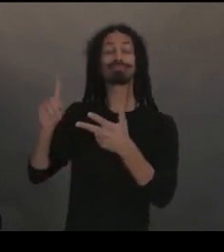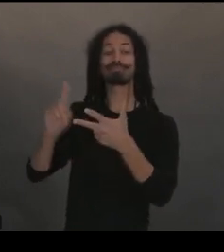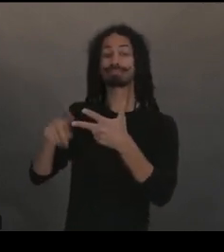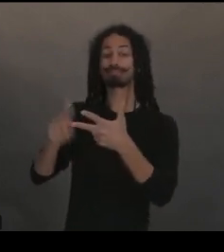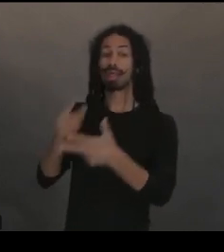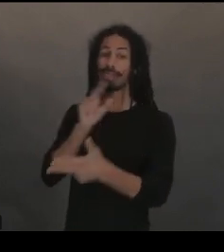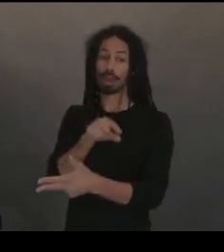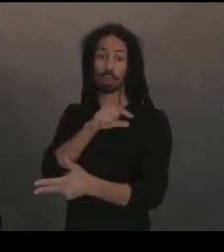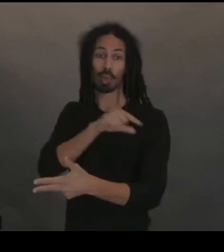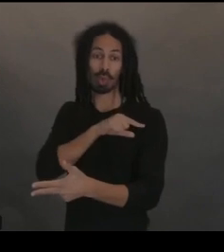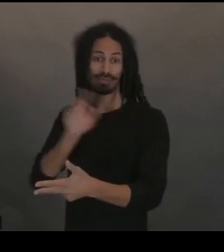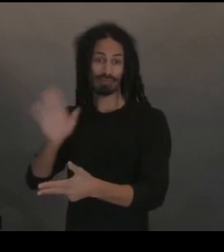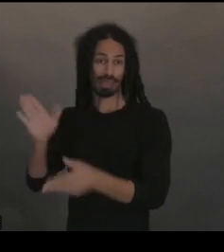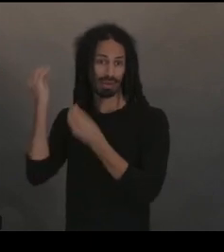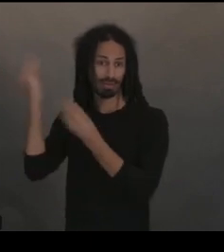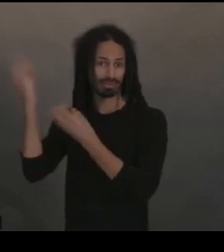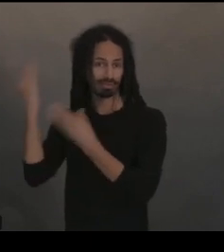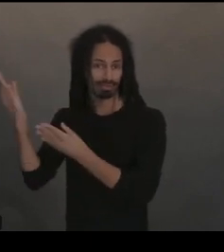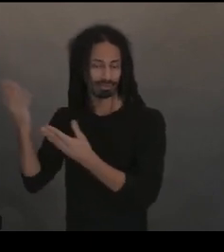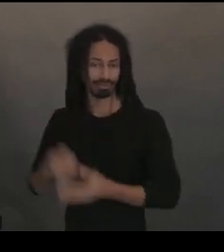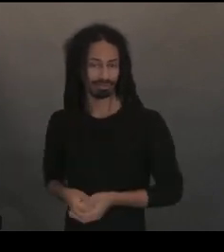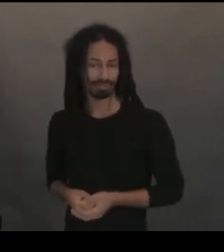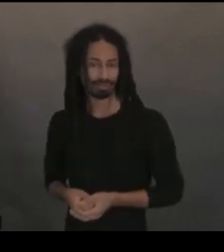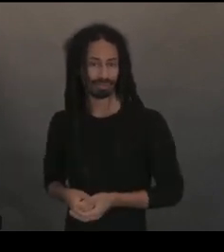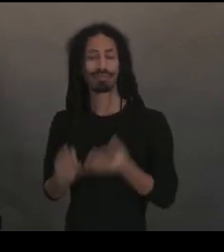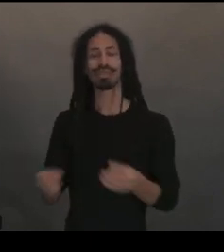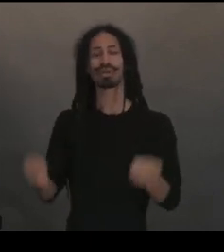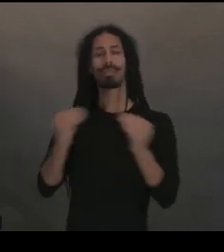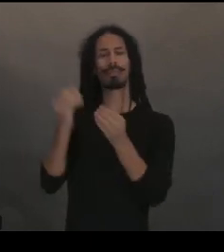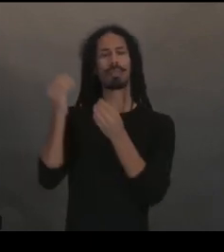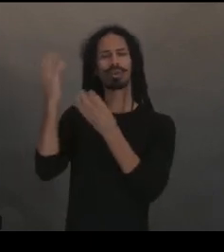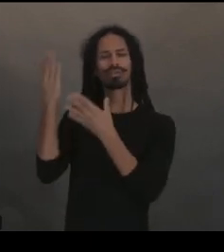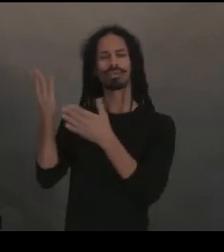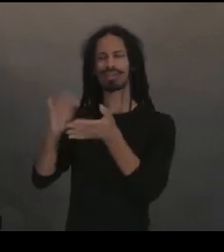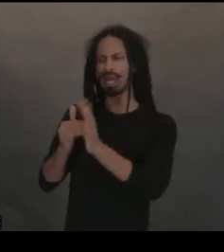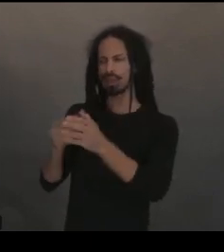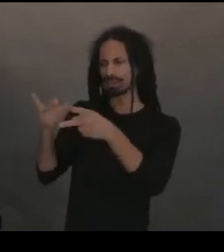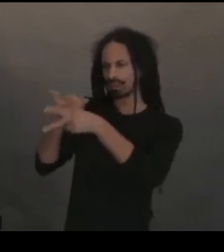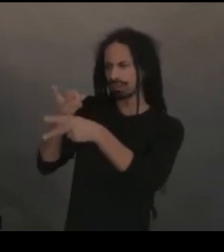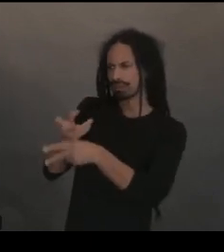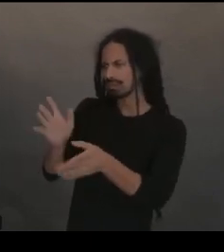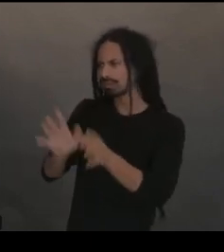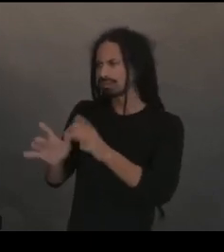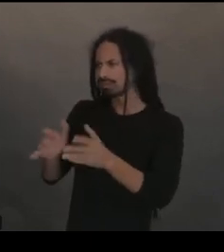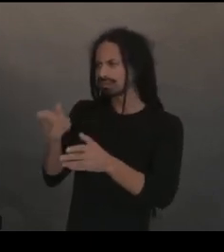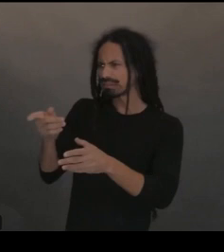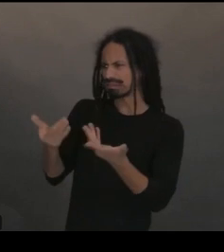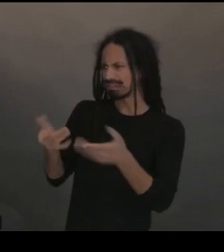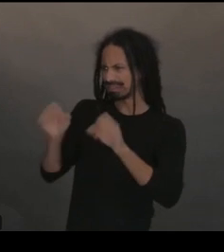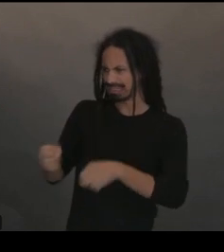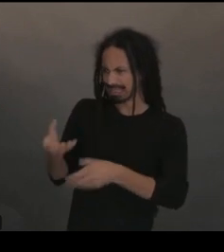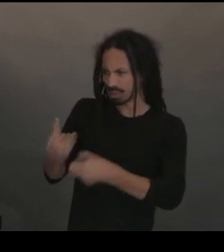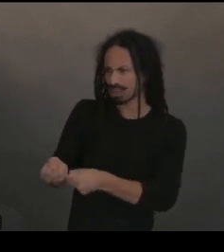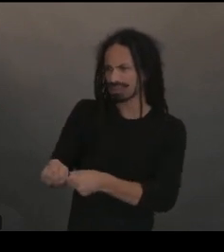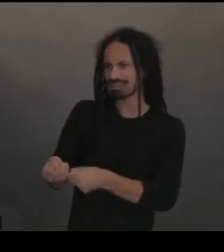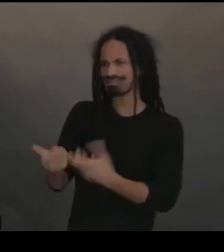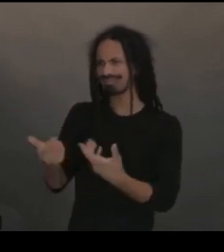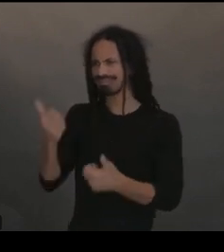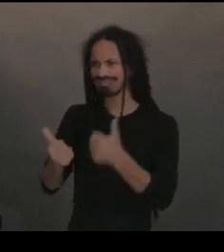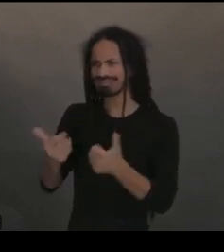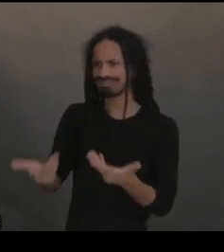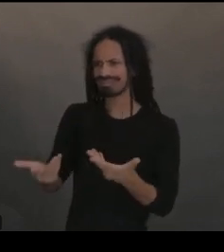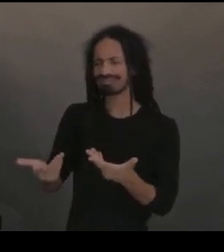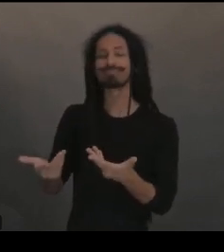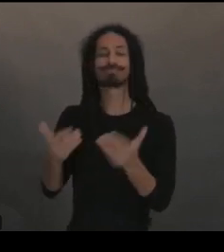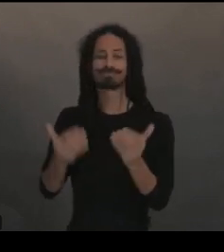content. If you would like more information on how to identify credible sources, I highly recommend the library's